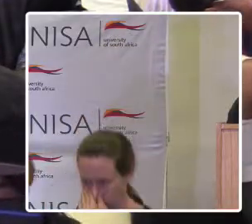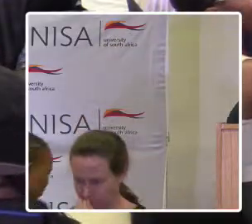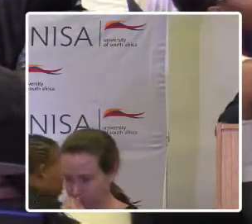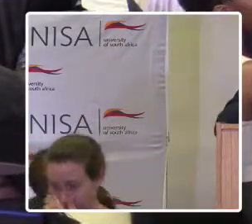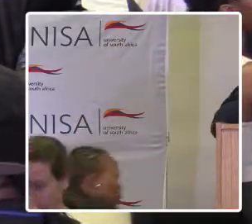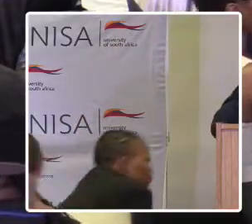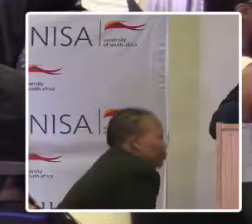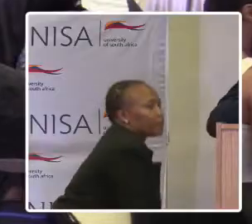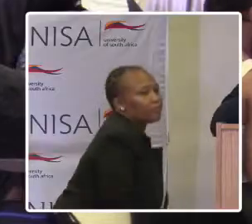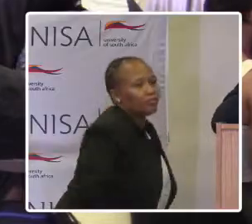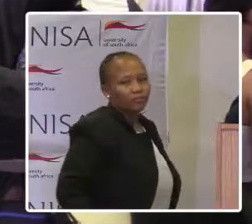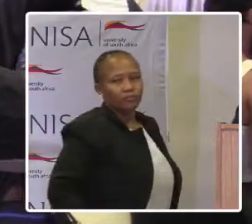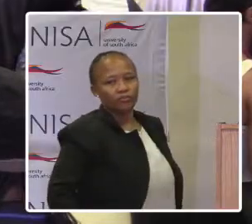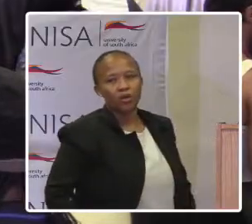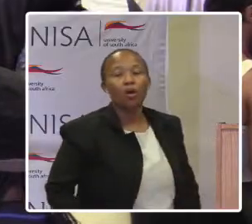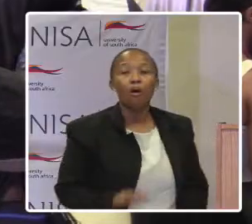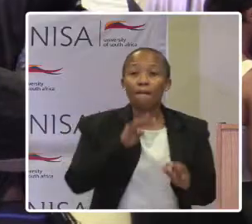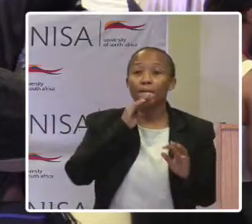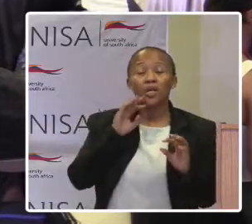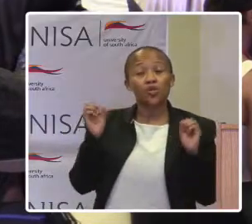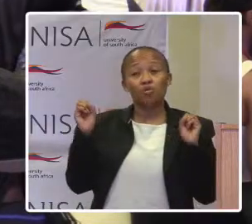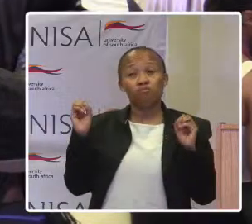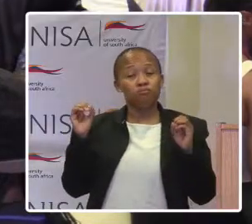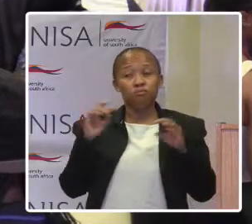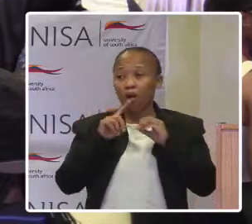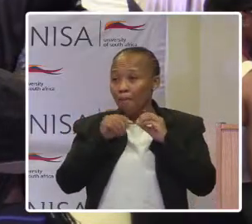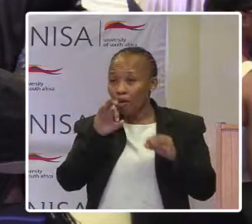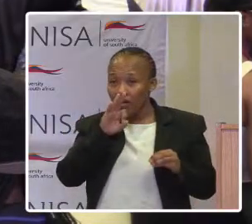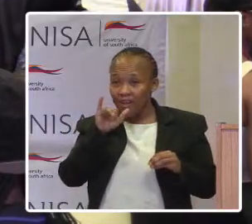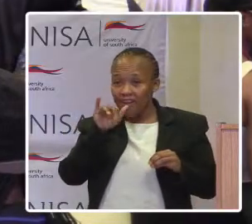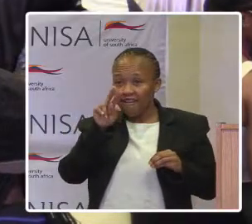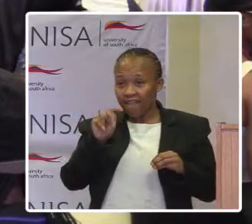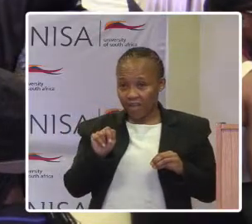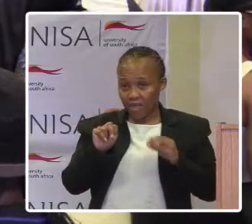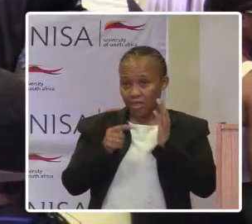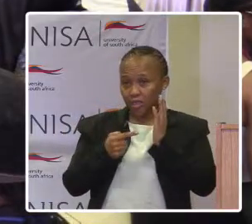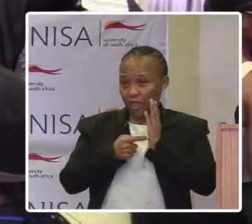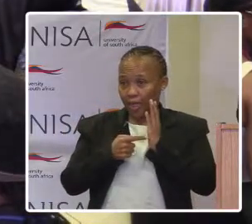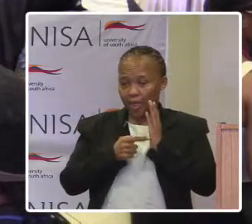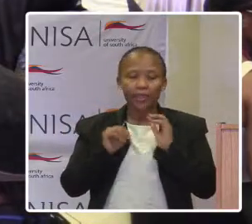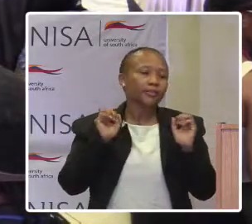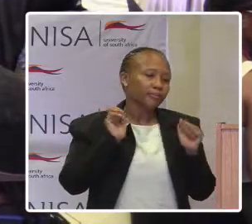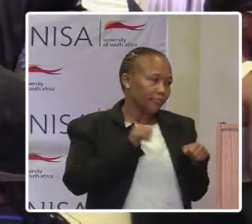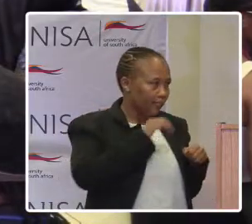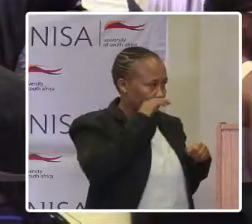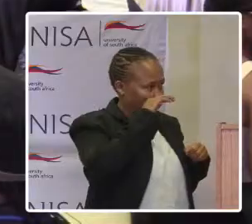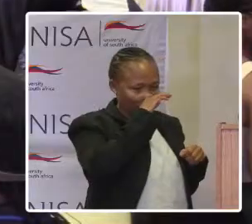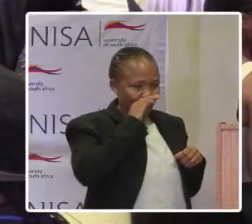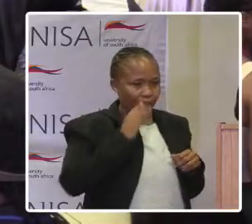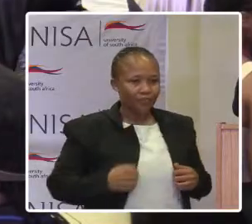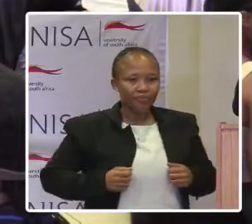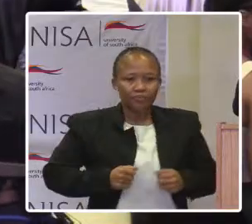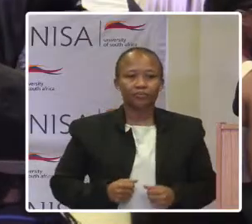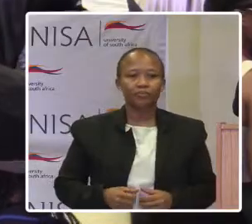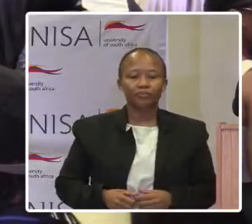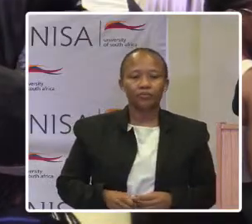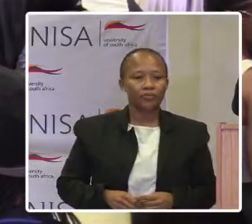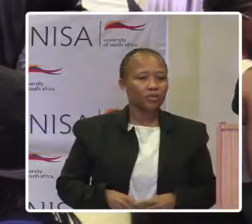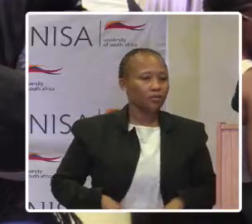within fintech, the yes, stuff, yeah, yeah. Aerotropolis Yeah. opportunities. Sure. Okay. All right. I think my panelists are hearing and listening.